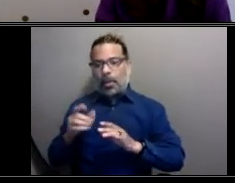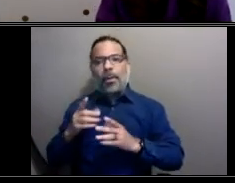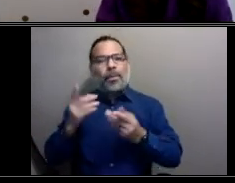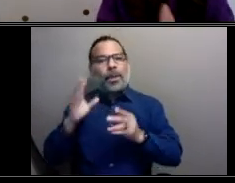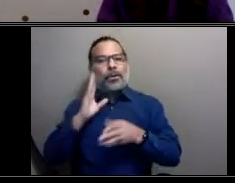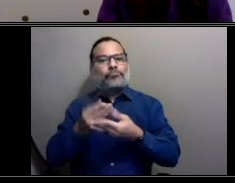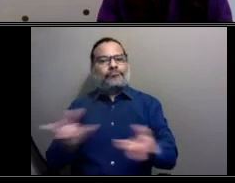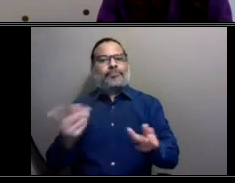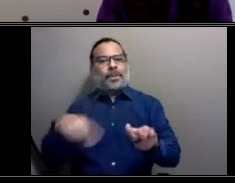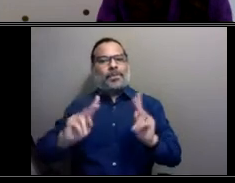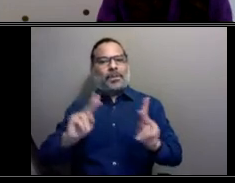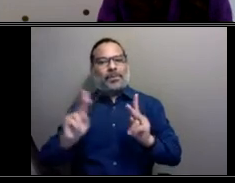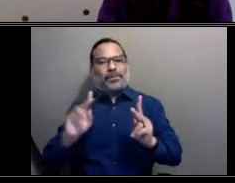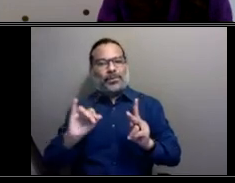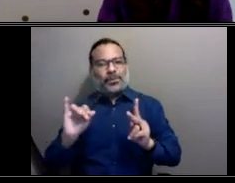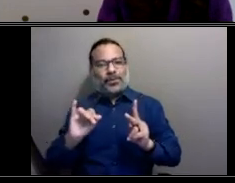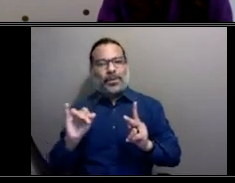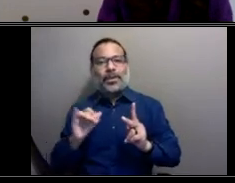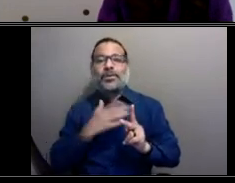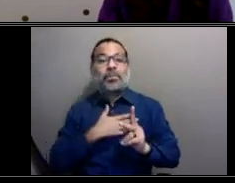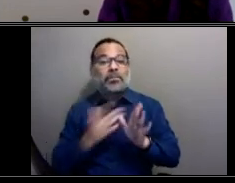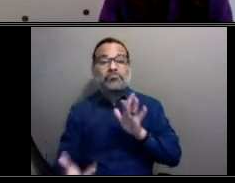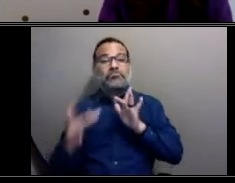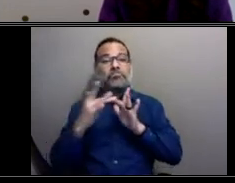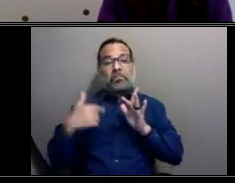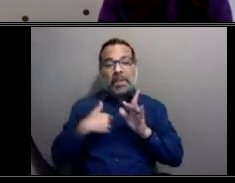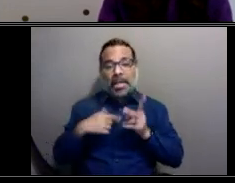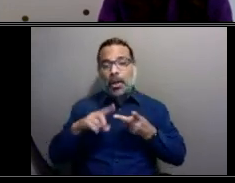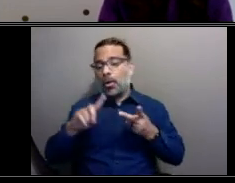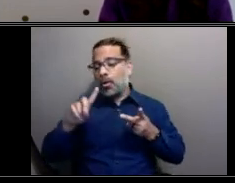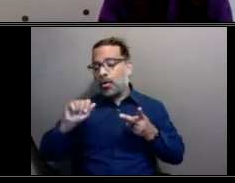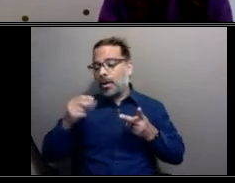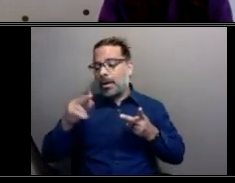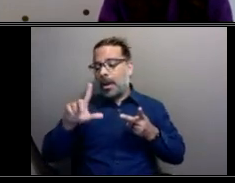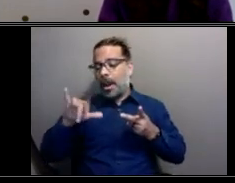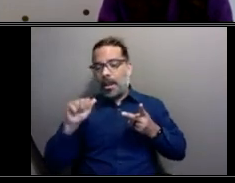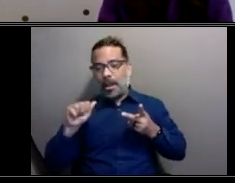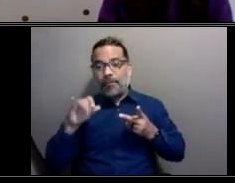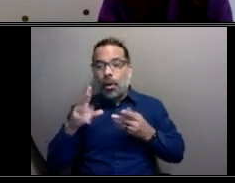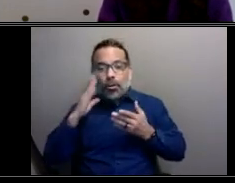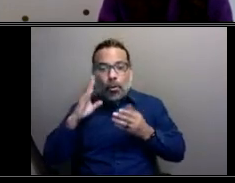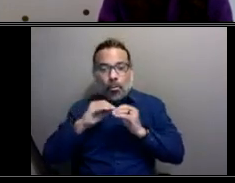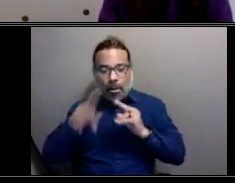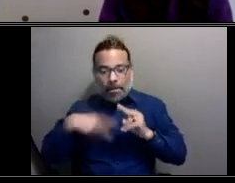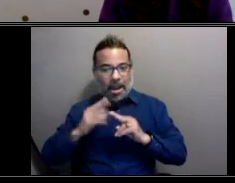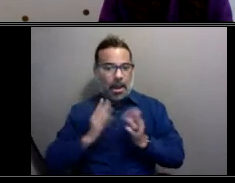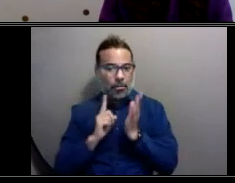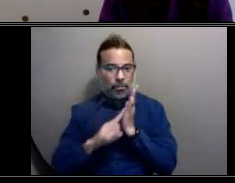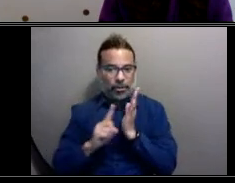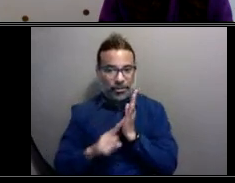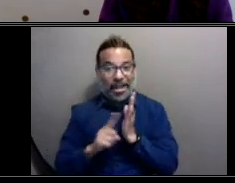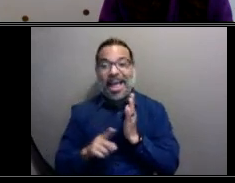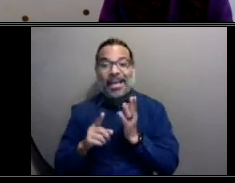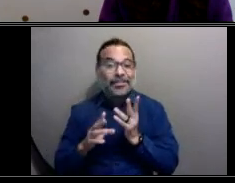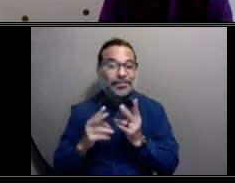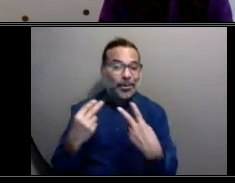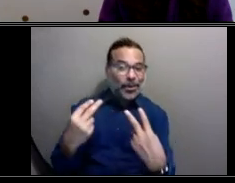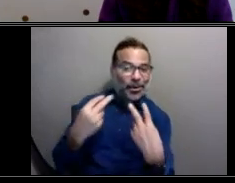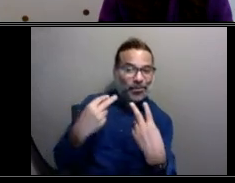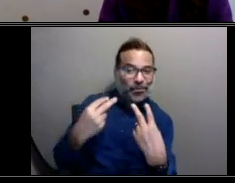audiences, and please feel free to reach out to me and Dahlia if you want to learn more about our research, and stay tuned for